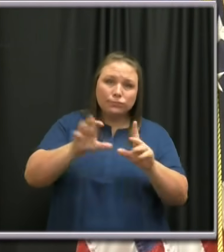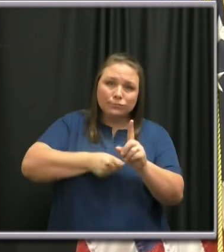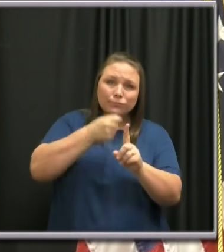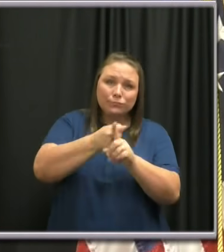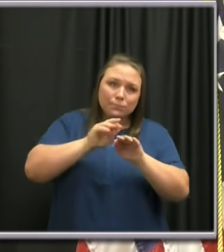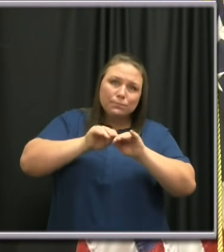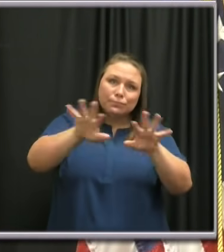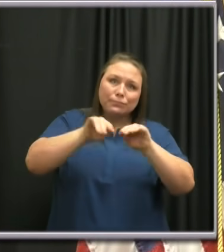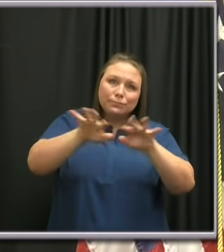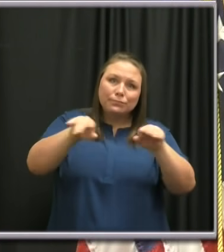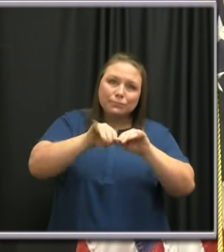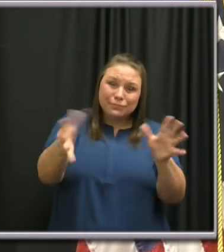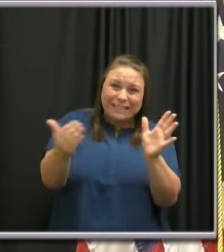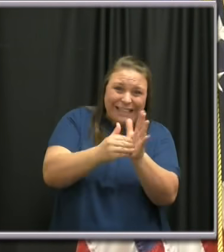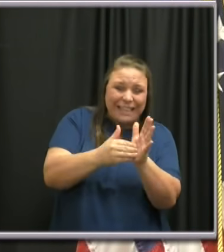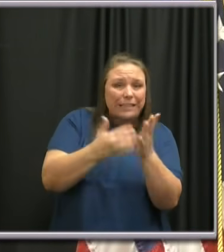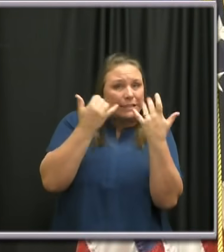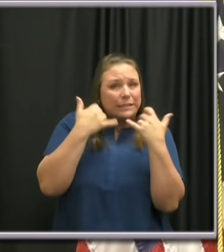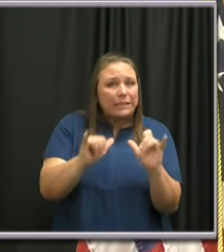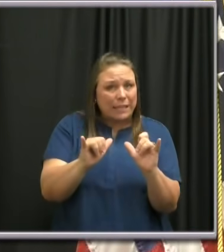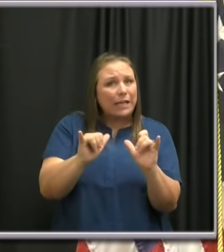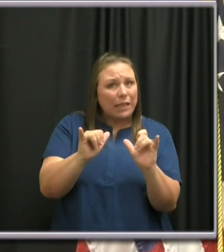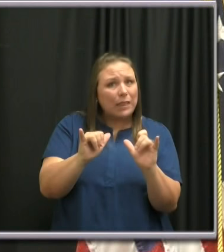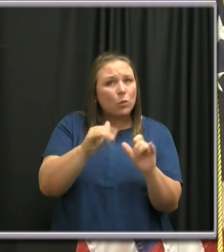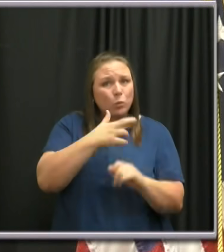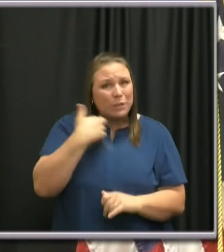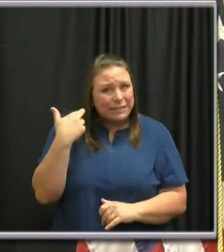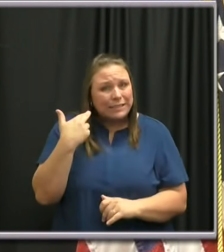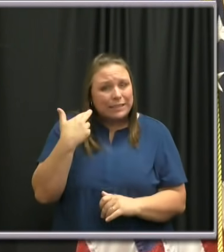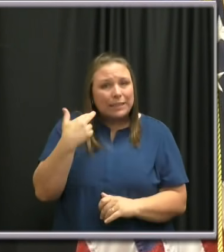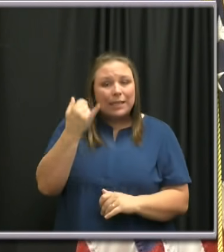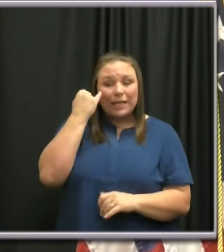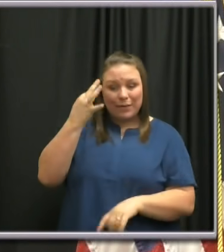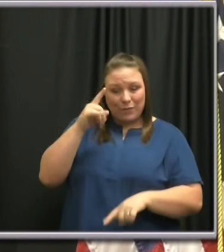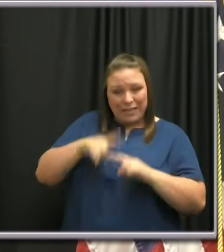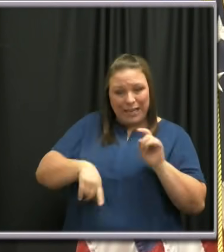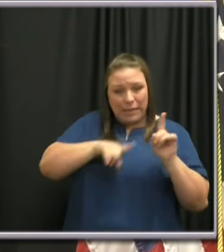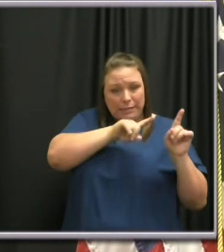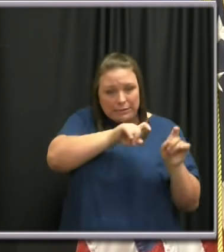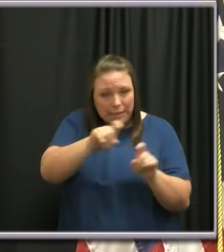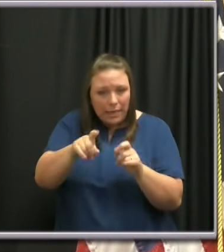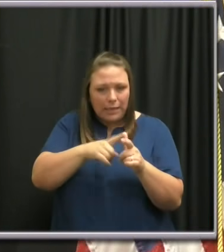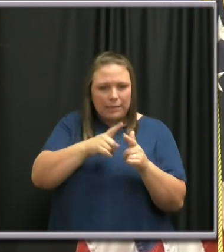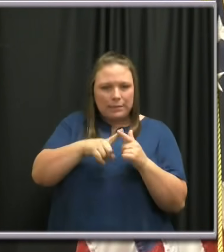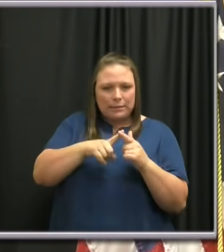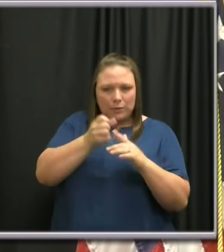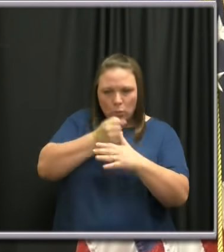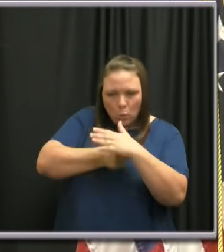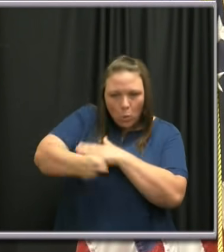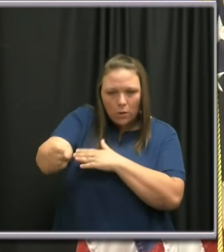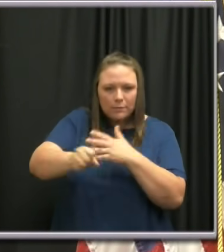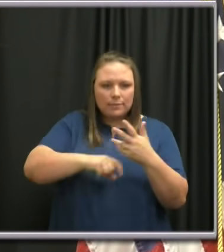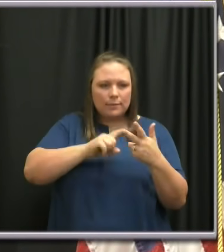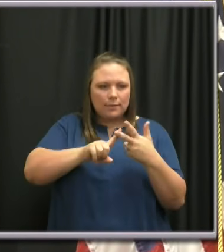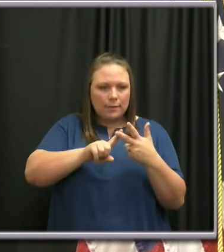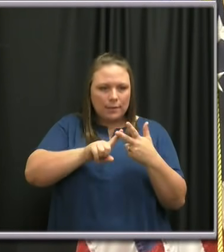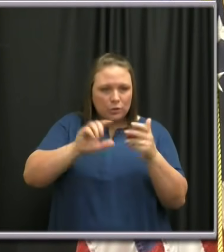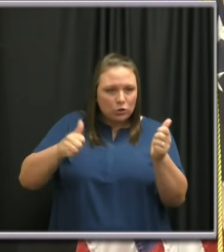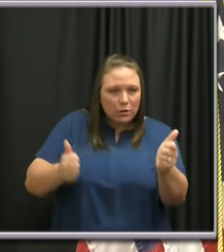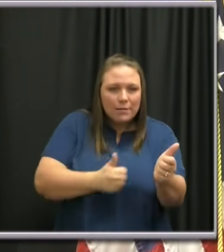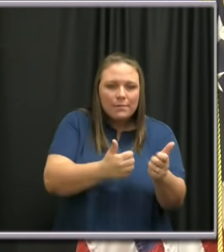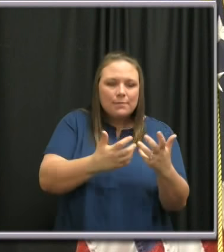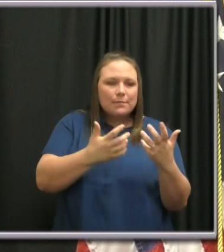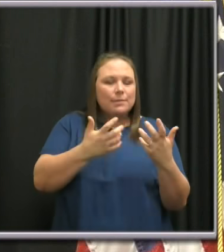still, and without the means to test and trace and quarantine, we're going to be in trouble